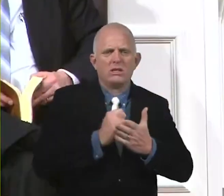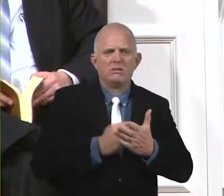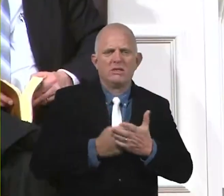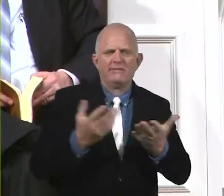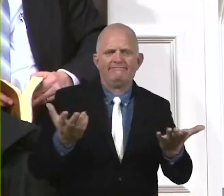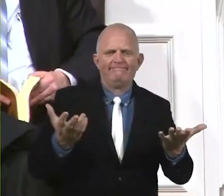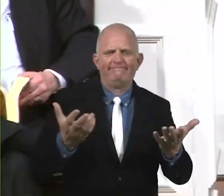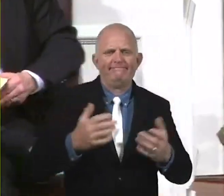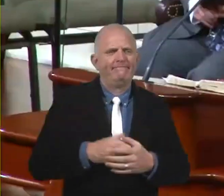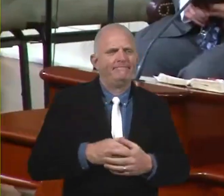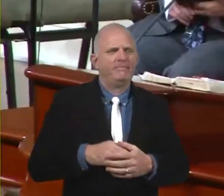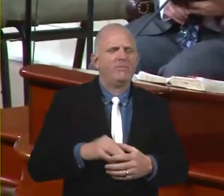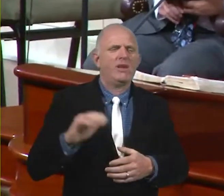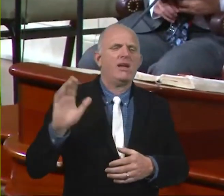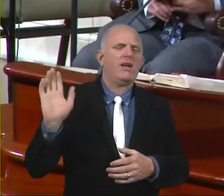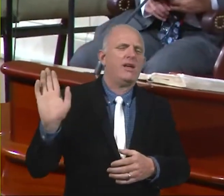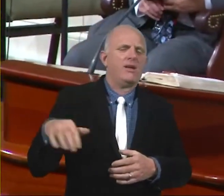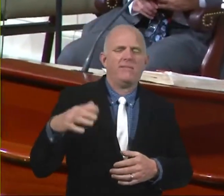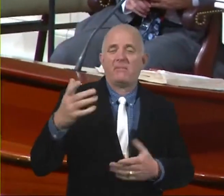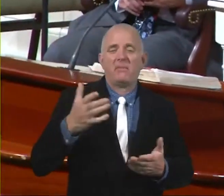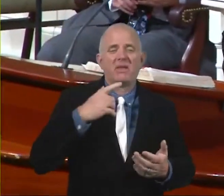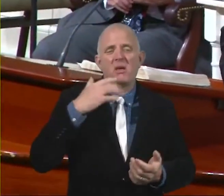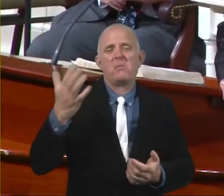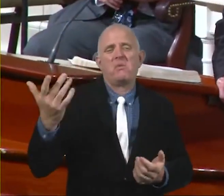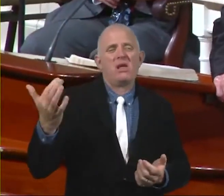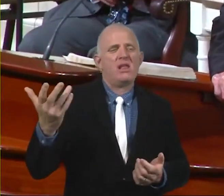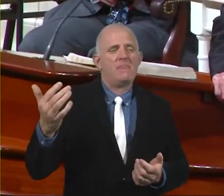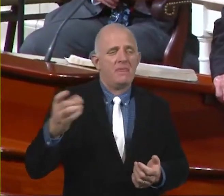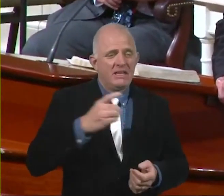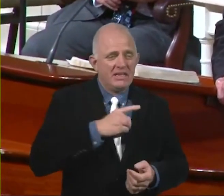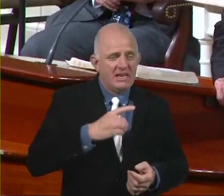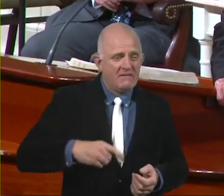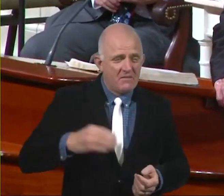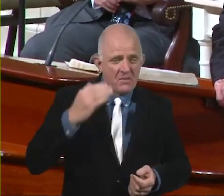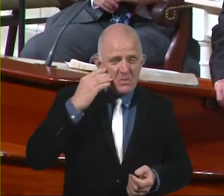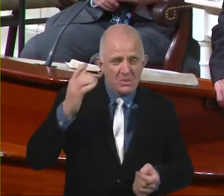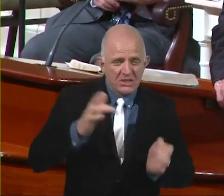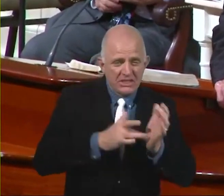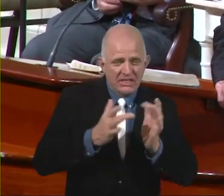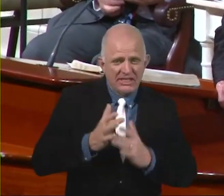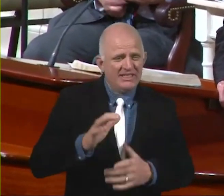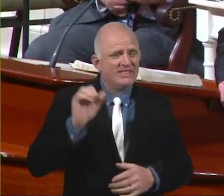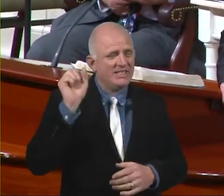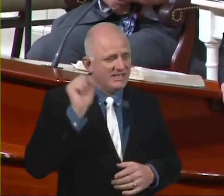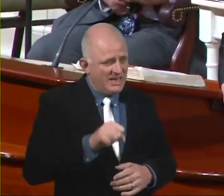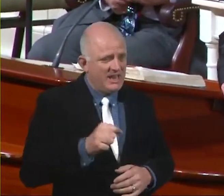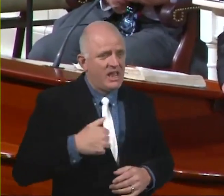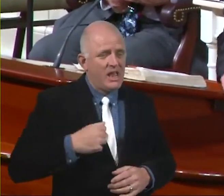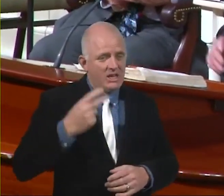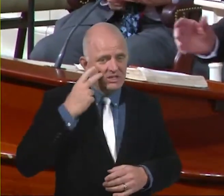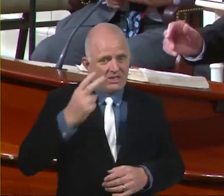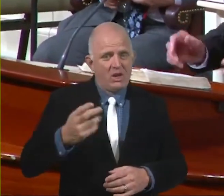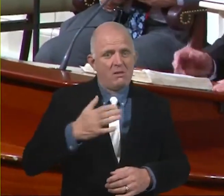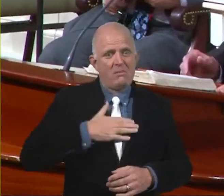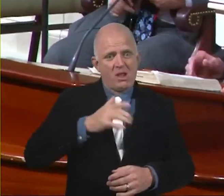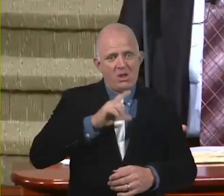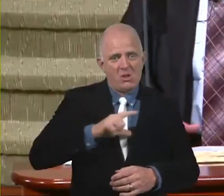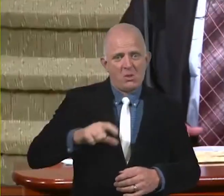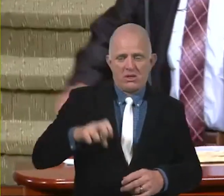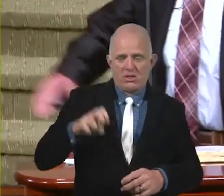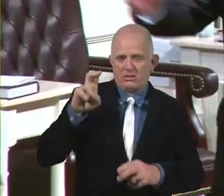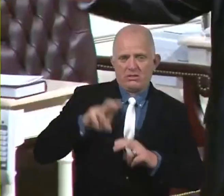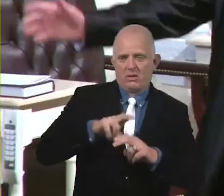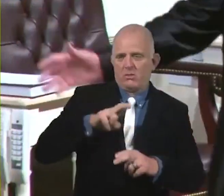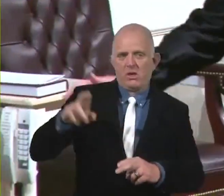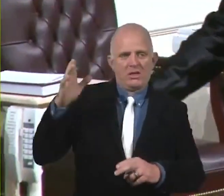You say, preacher, wait a minute. Did David know him? Yeah, David said, I see my Lord at the right hand of my Lord. You said, did Ezekiel know